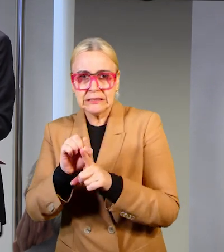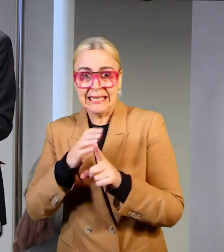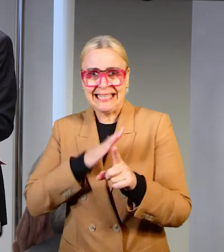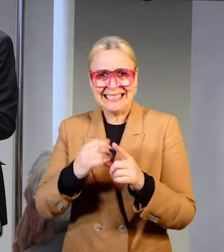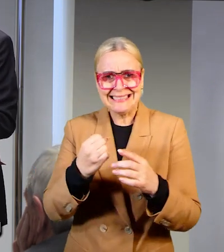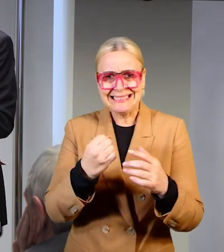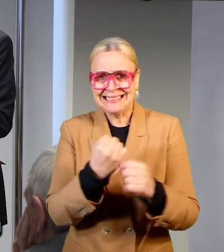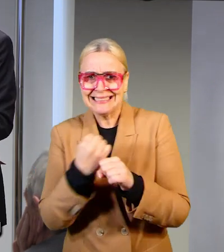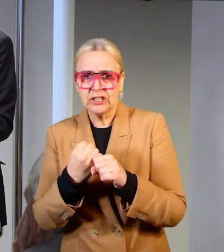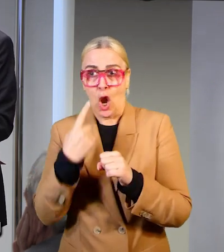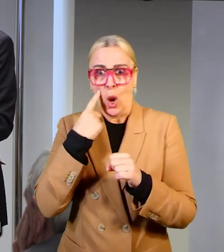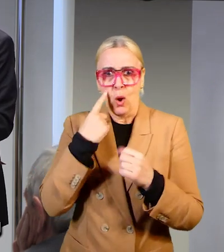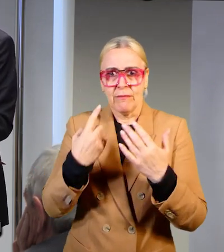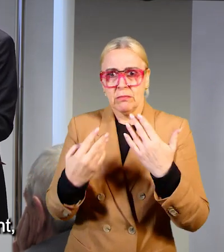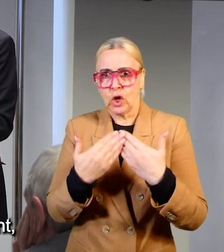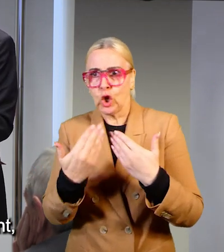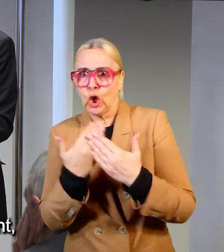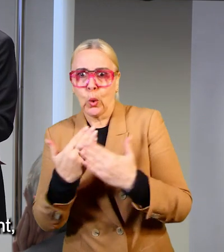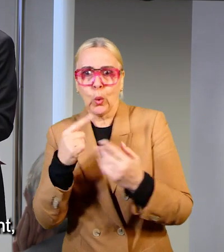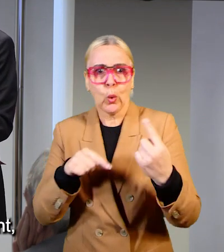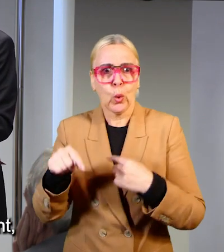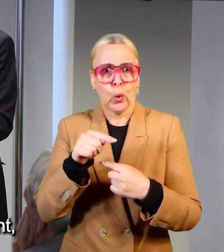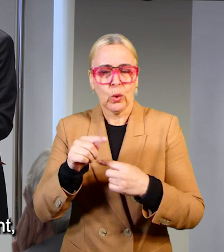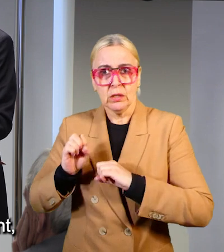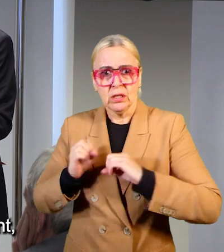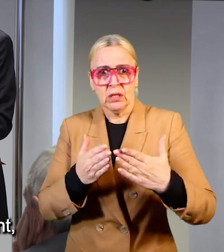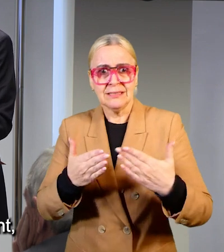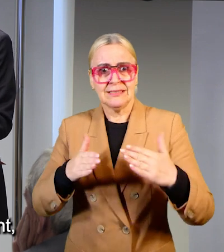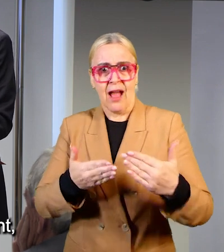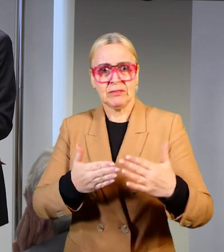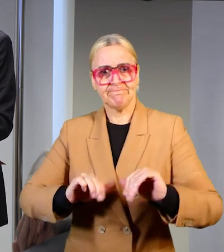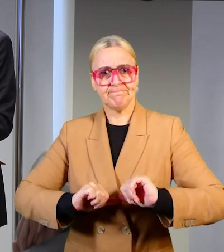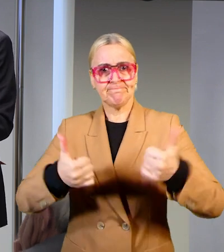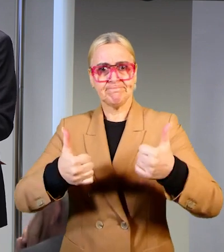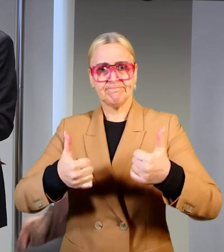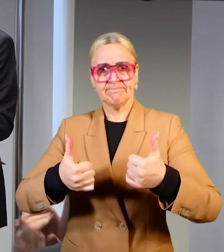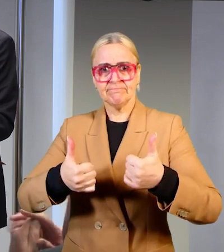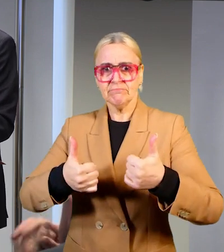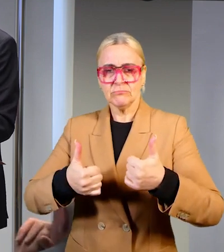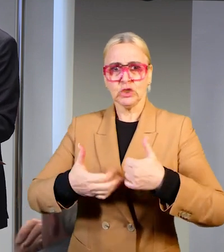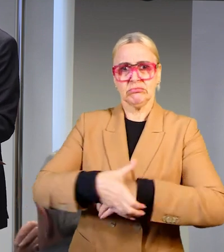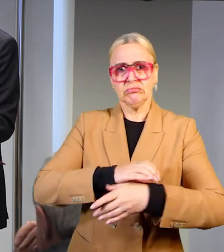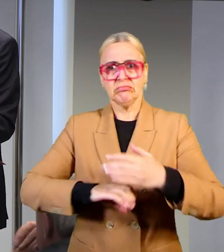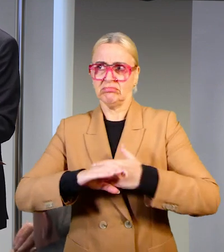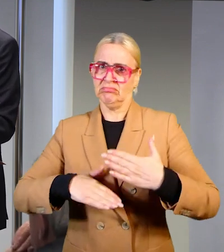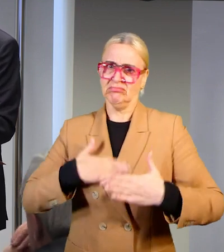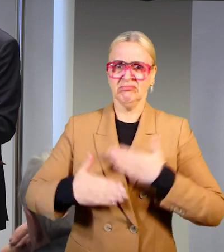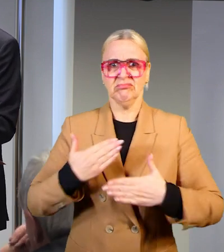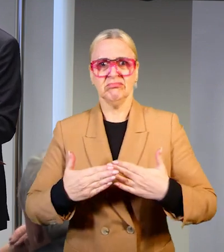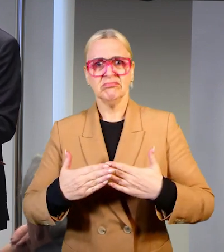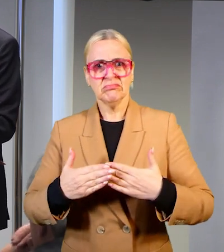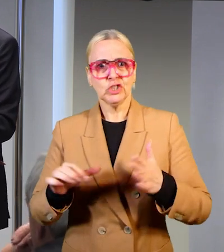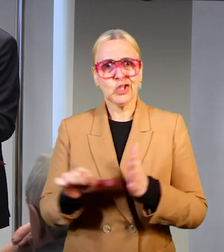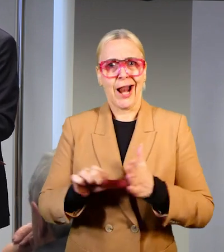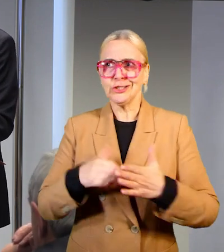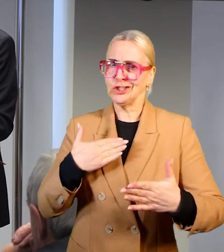is a testament to years of strong and pragmatic financial management, identifying future challenges, spotting issues